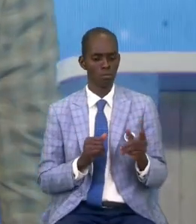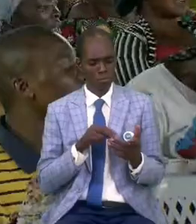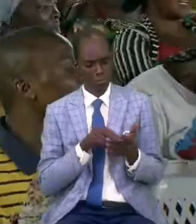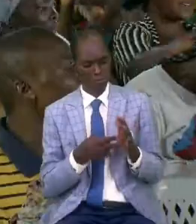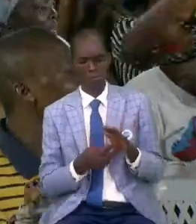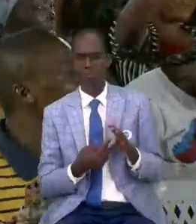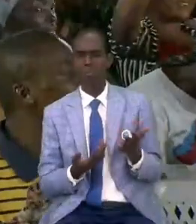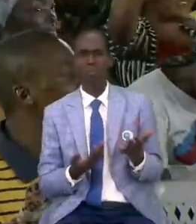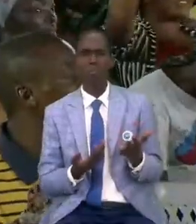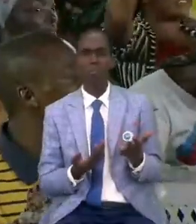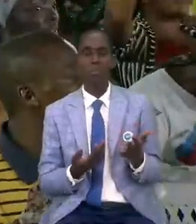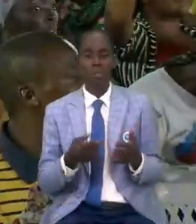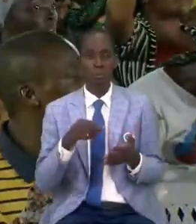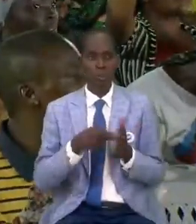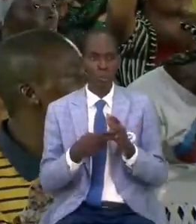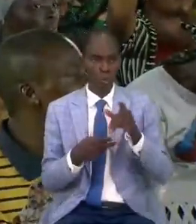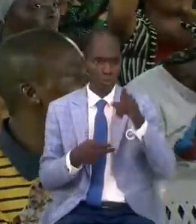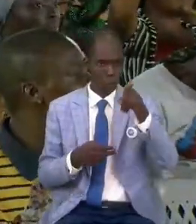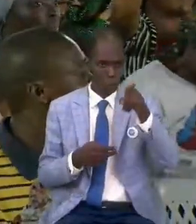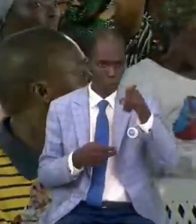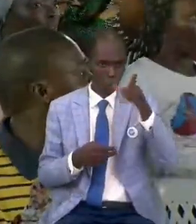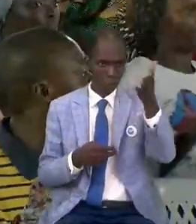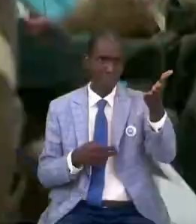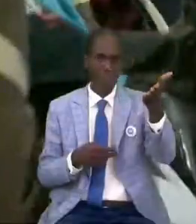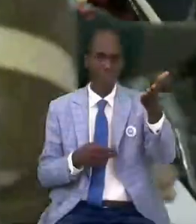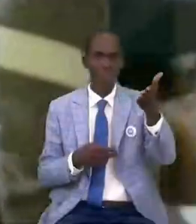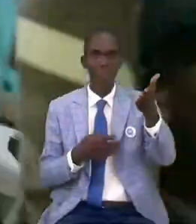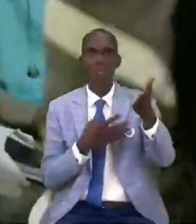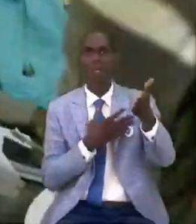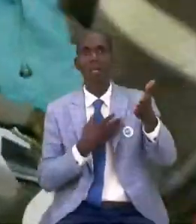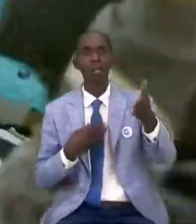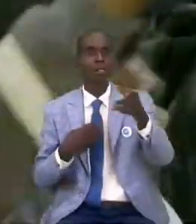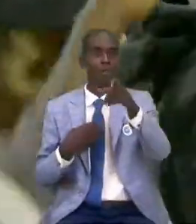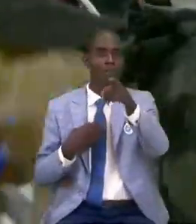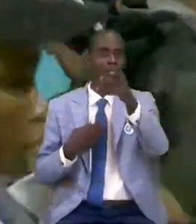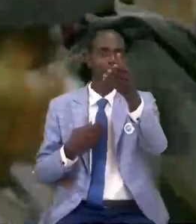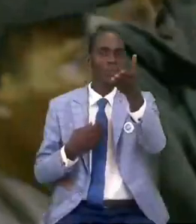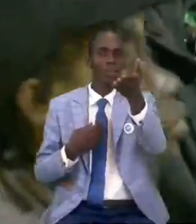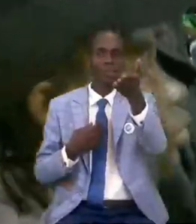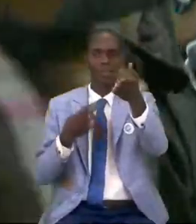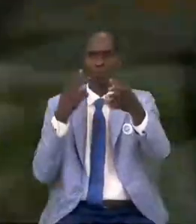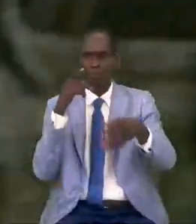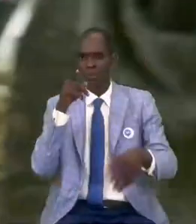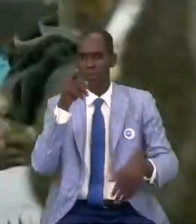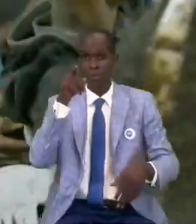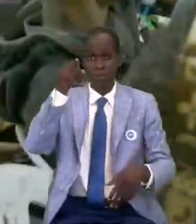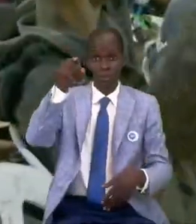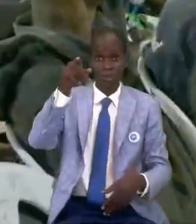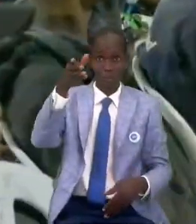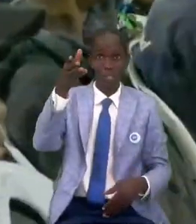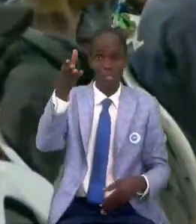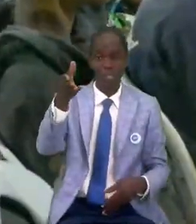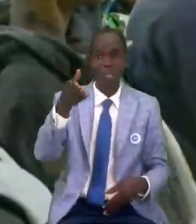you there, look at that direction, you there, and then at the back there, and then all the surround,